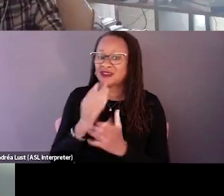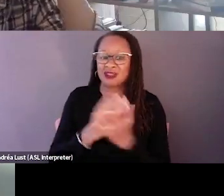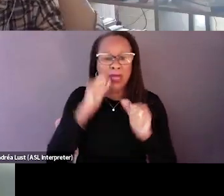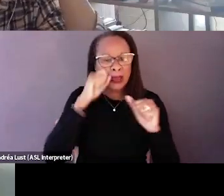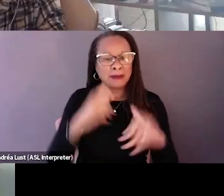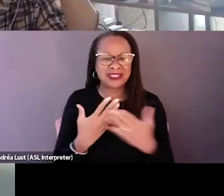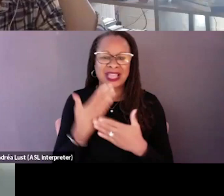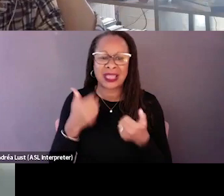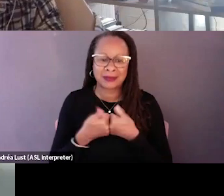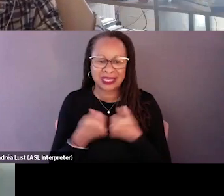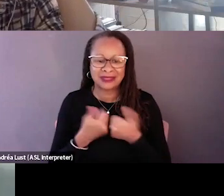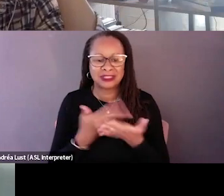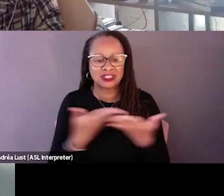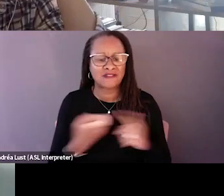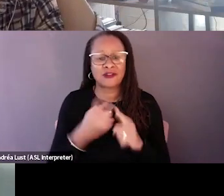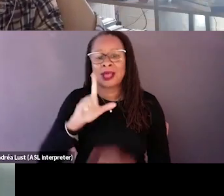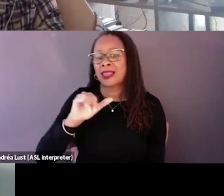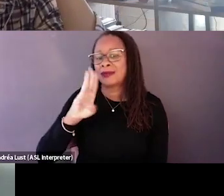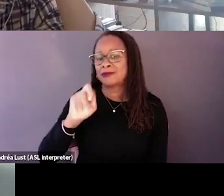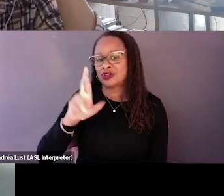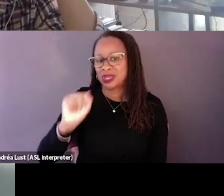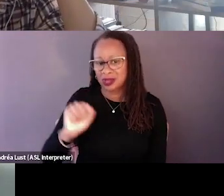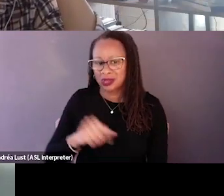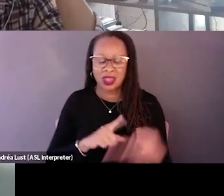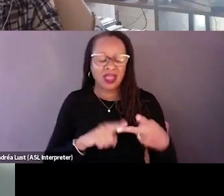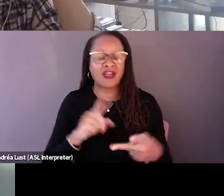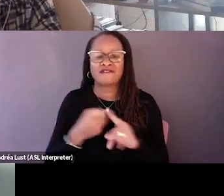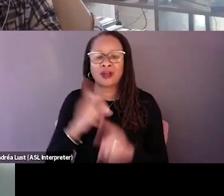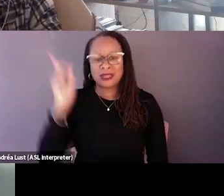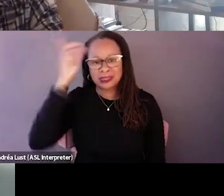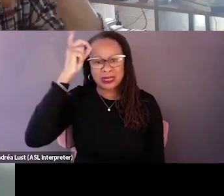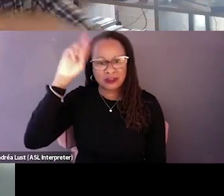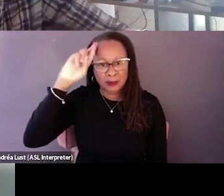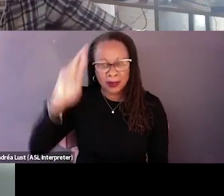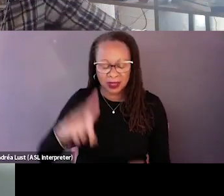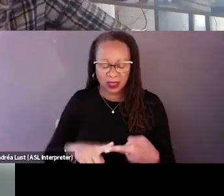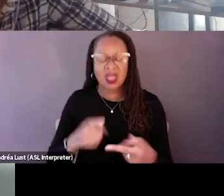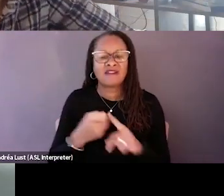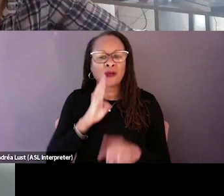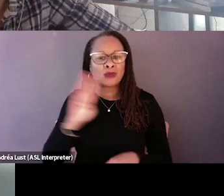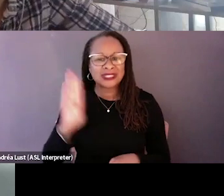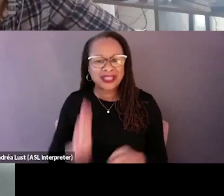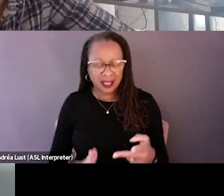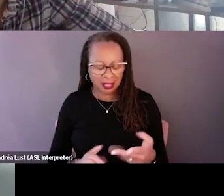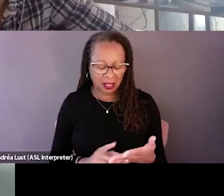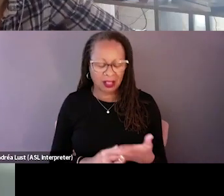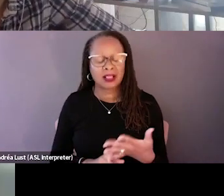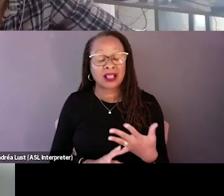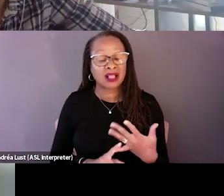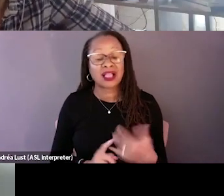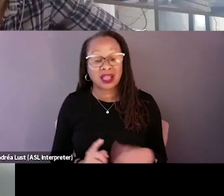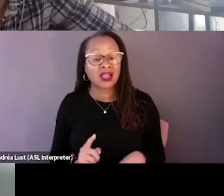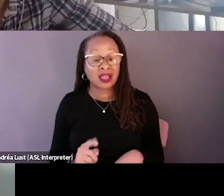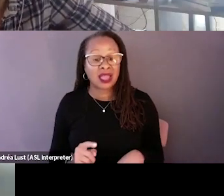hand game stuff from Liberia, from Dominican Republic, from Brazil. And in some cases